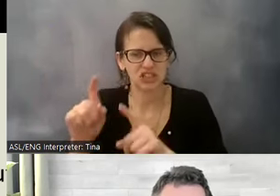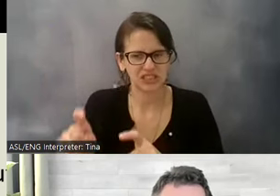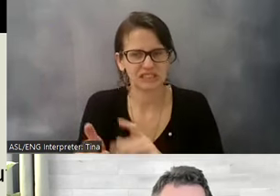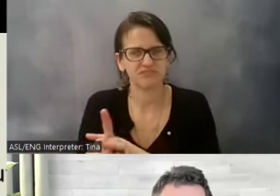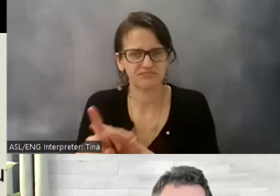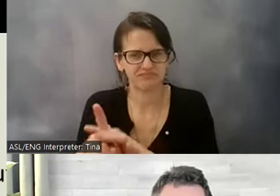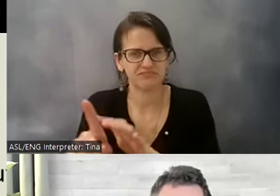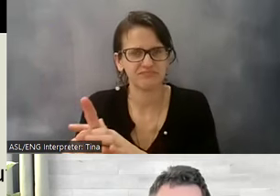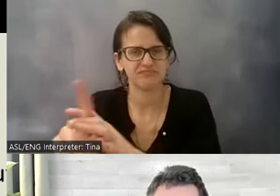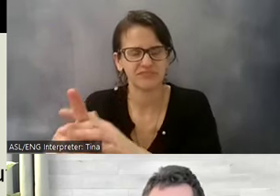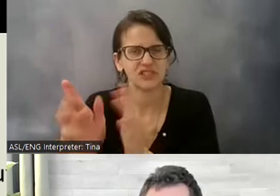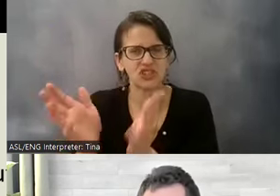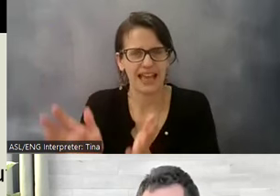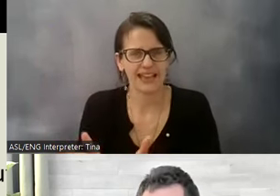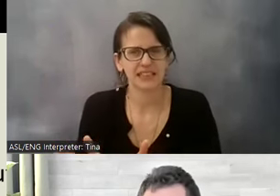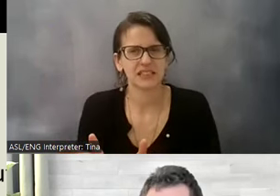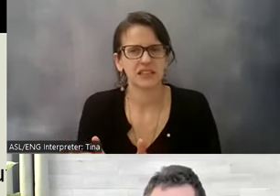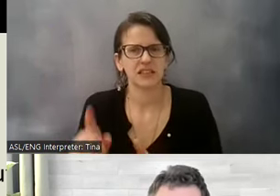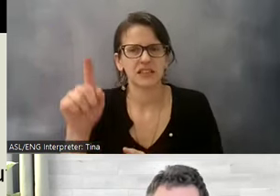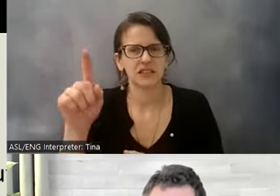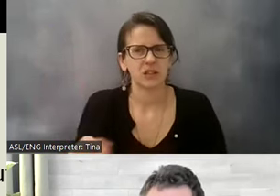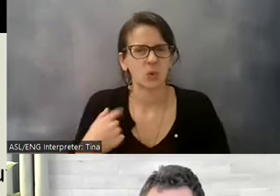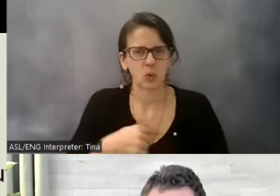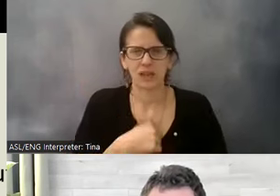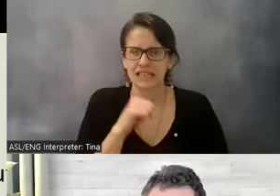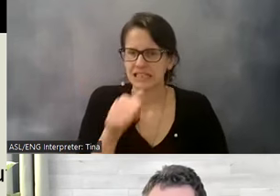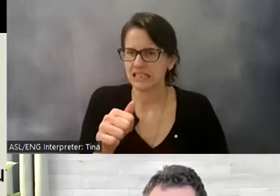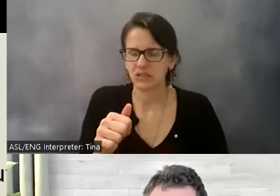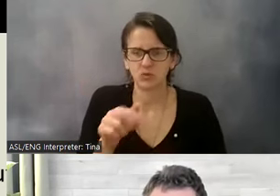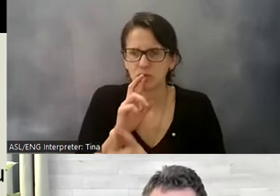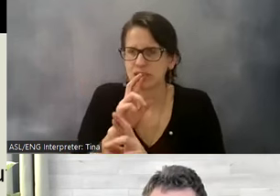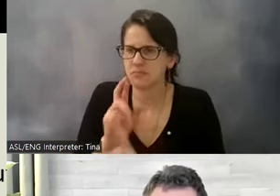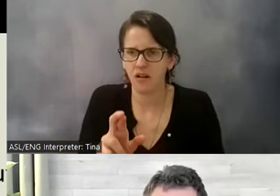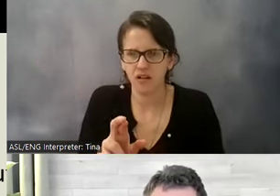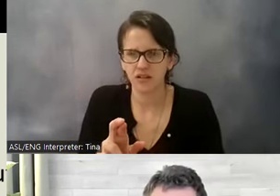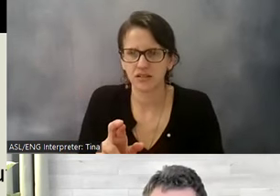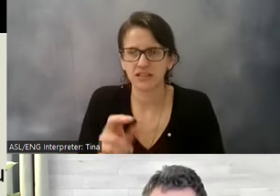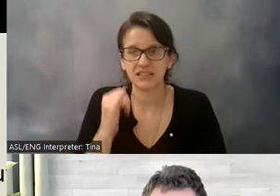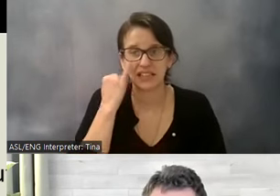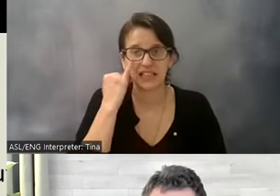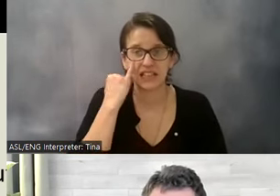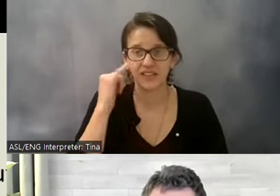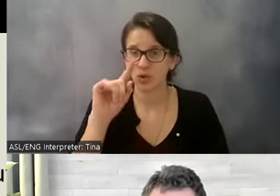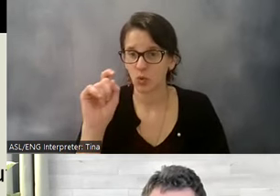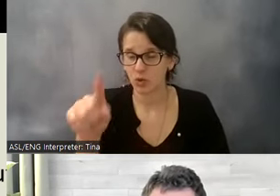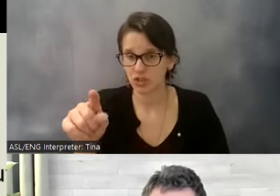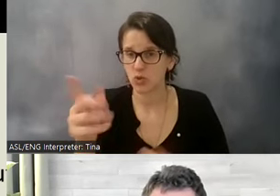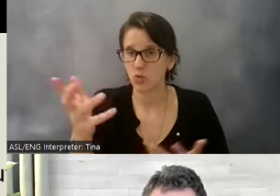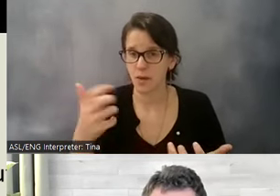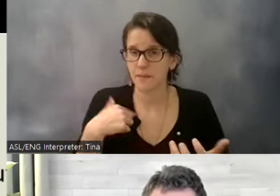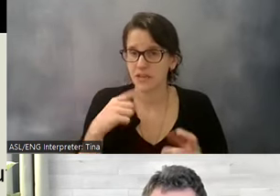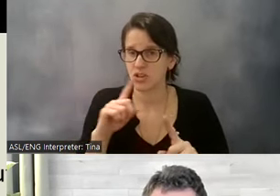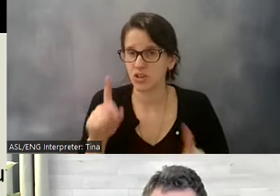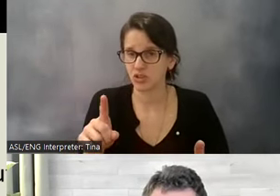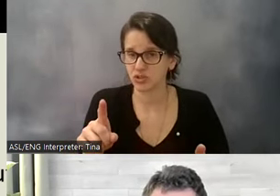in the chat column that we didn't get to. And if you have a question that you'd like to answer,